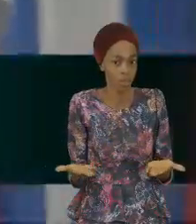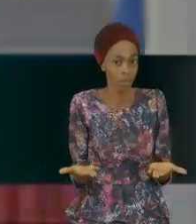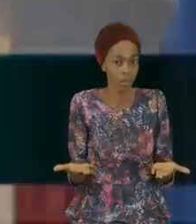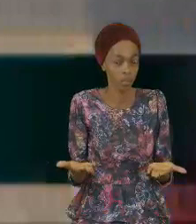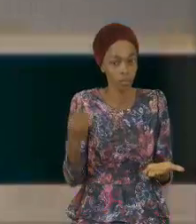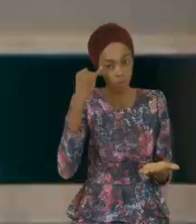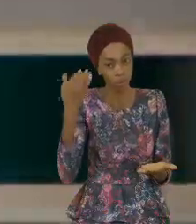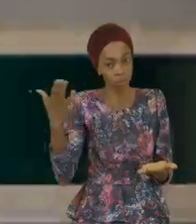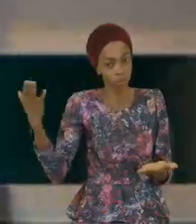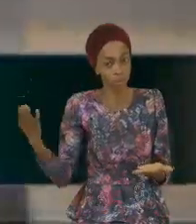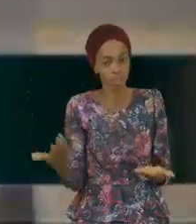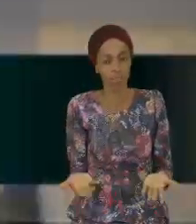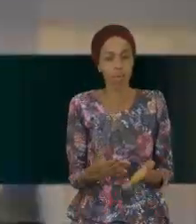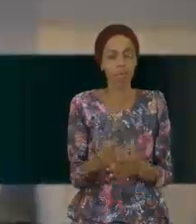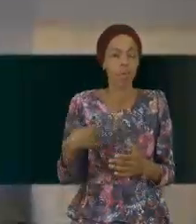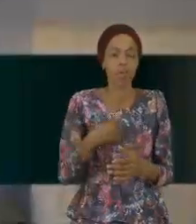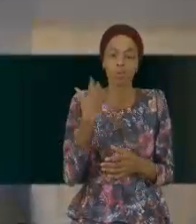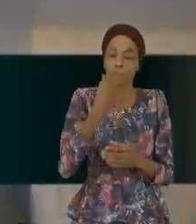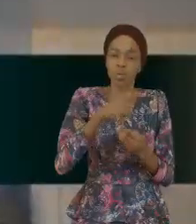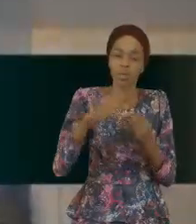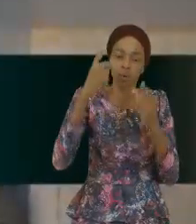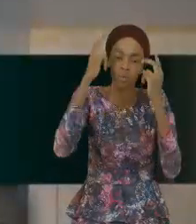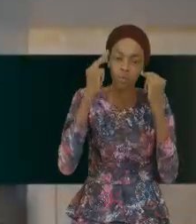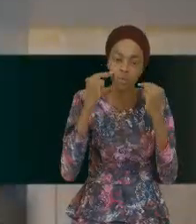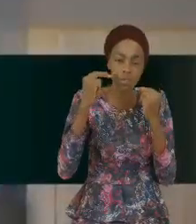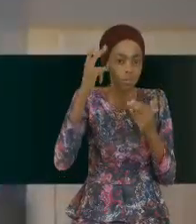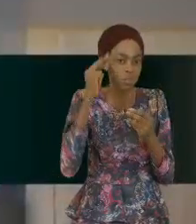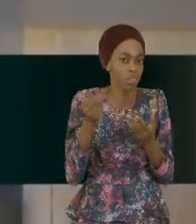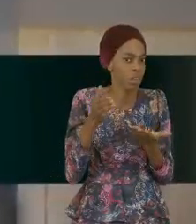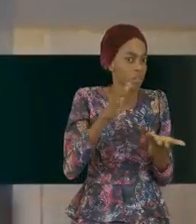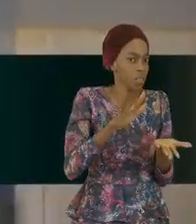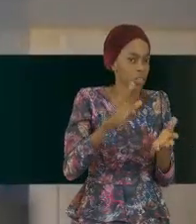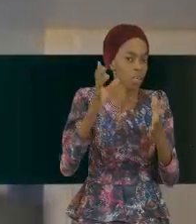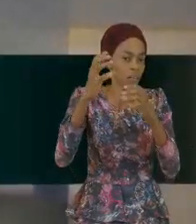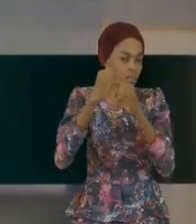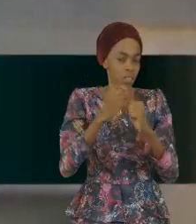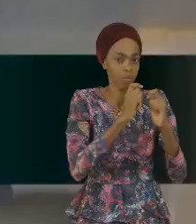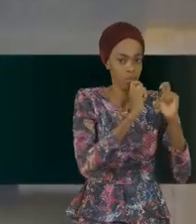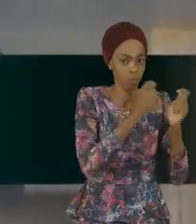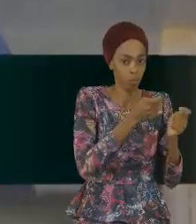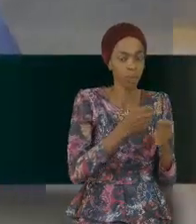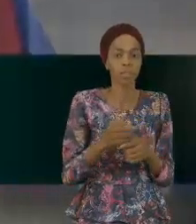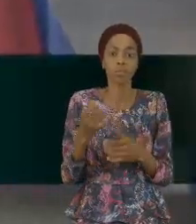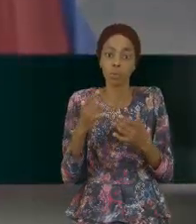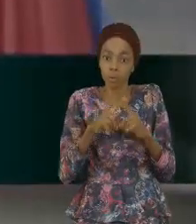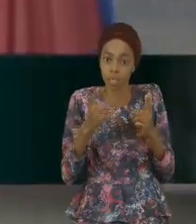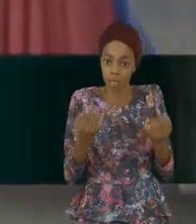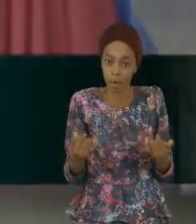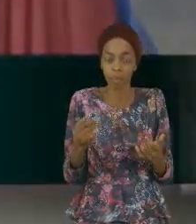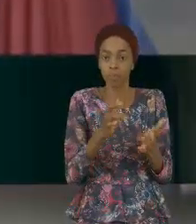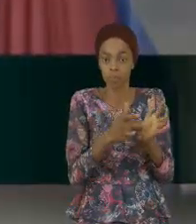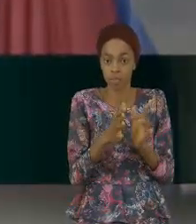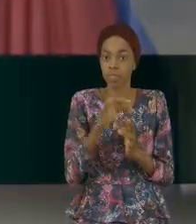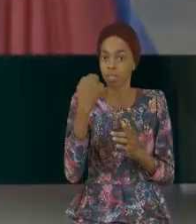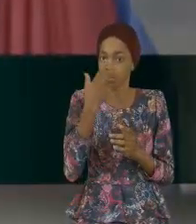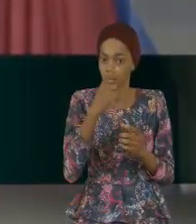about Moses, and Moses is long gone. He's gone to his own reward. But now Christ, speaking to his own